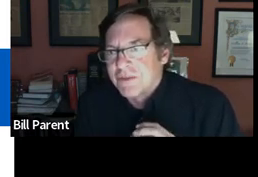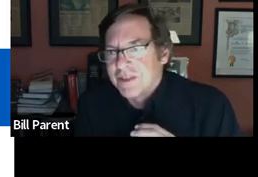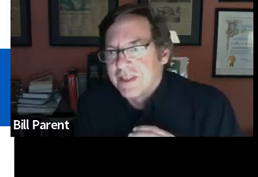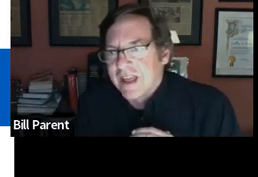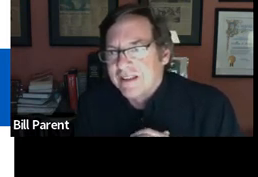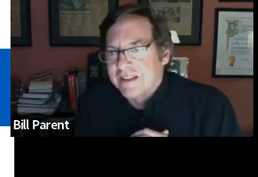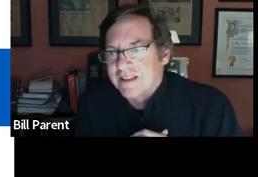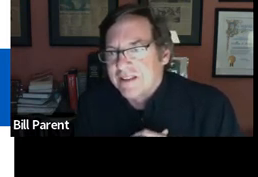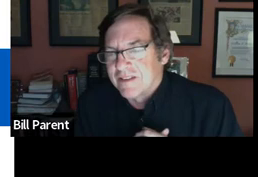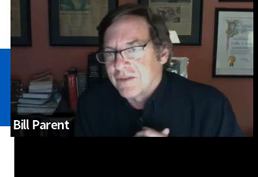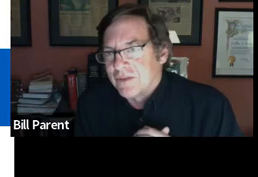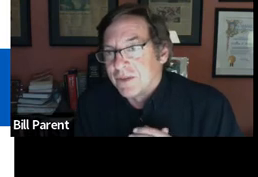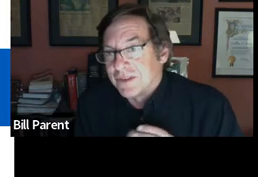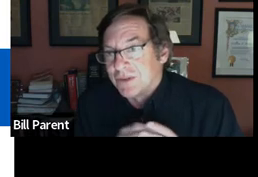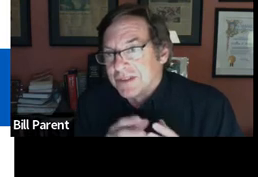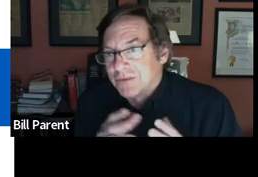know, that